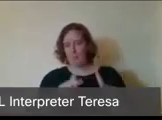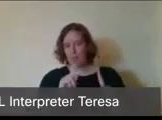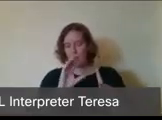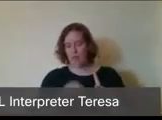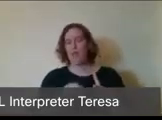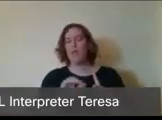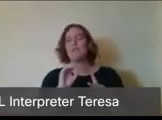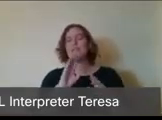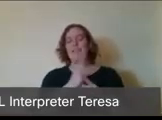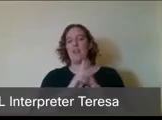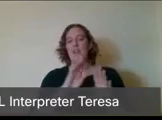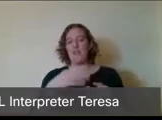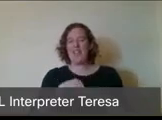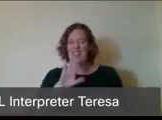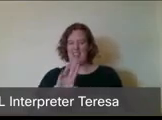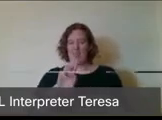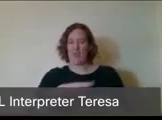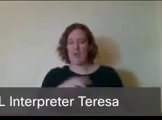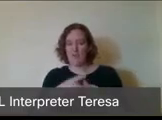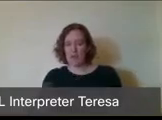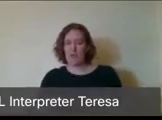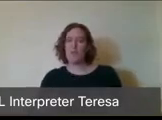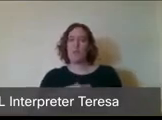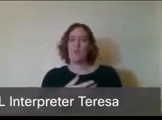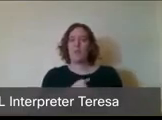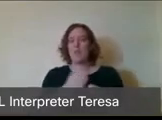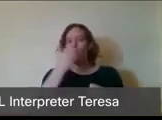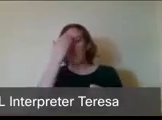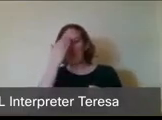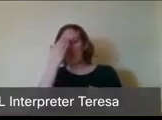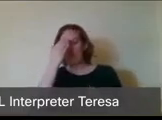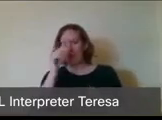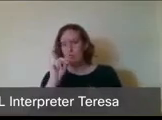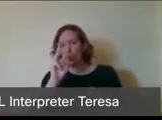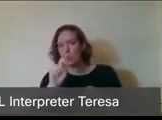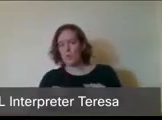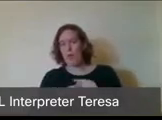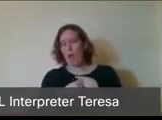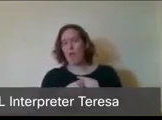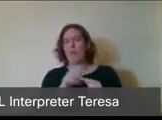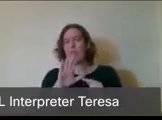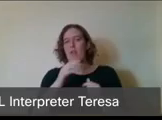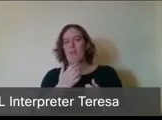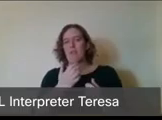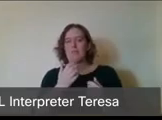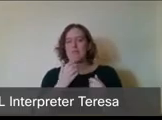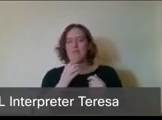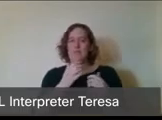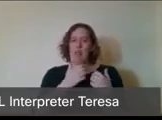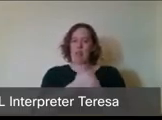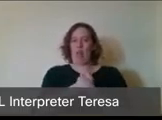native language as they received the news of losing their loved ones as a result of COVID-19. Or other medical